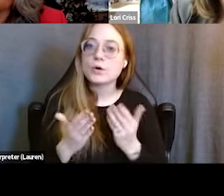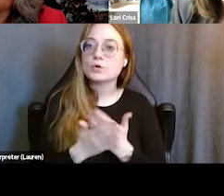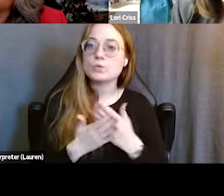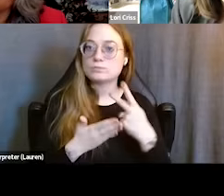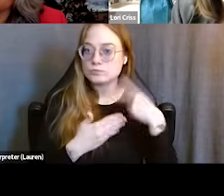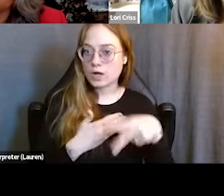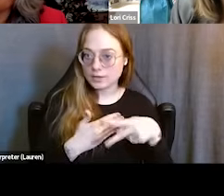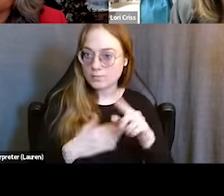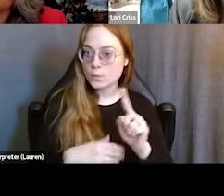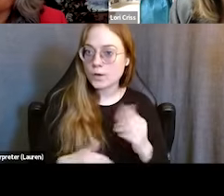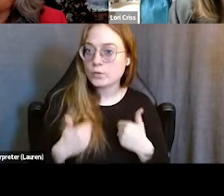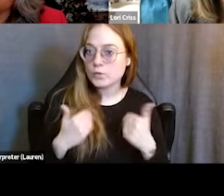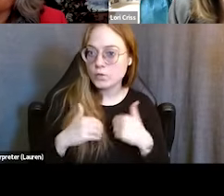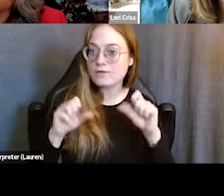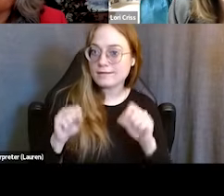in